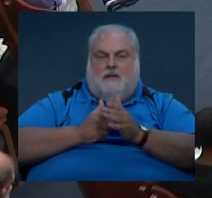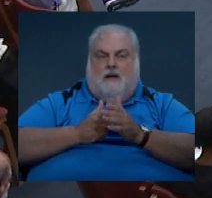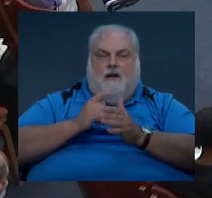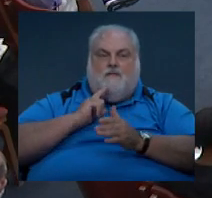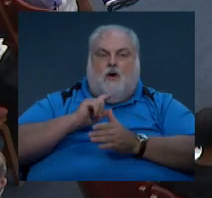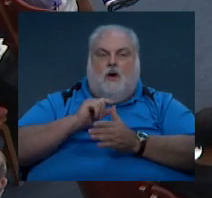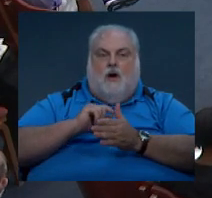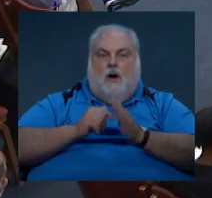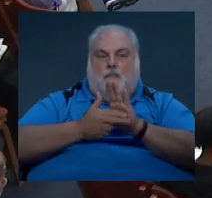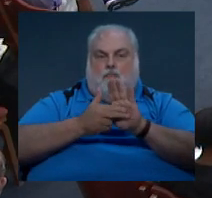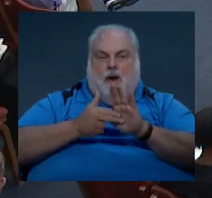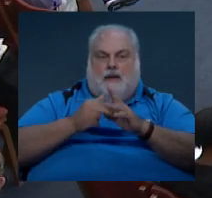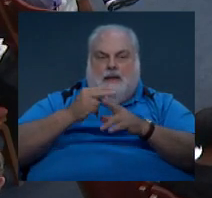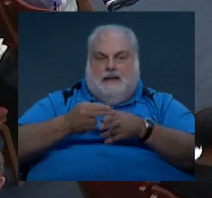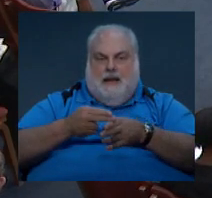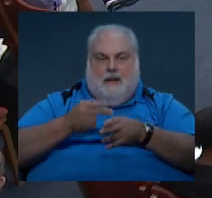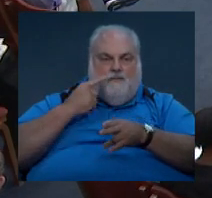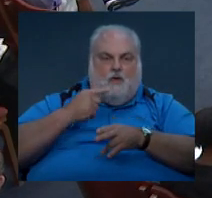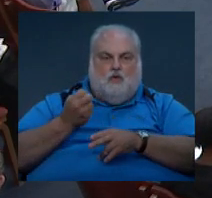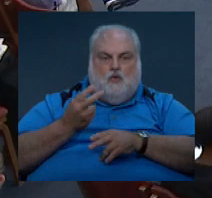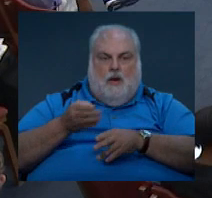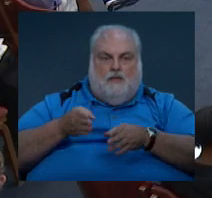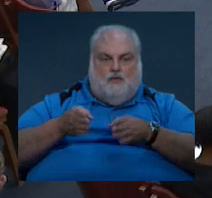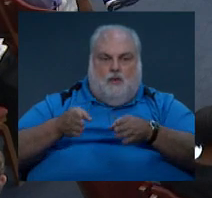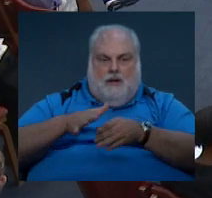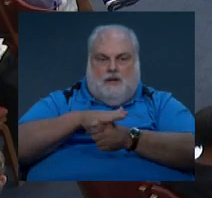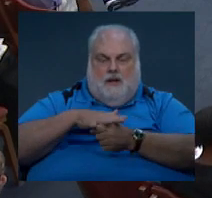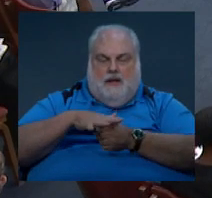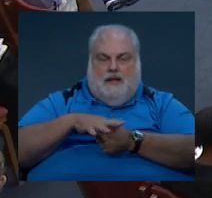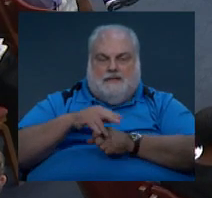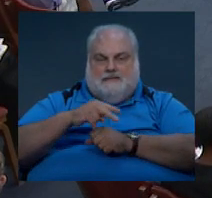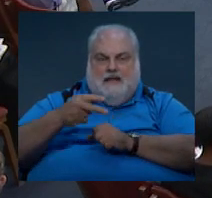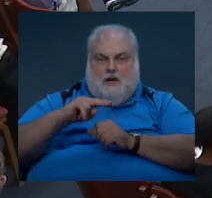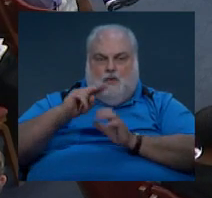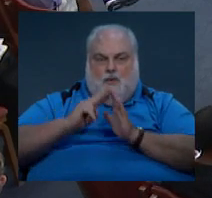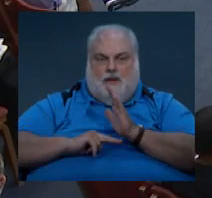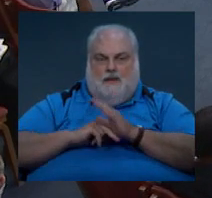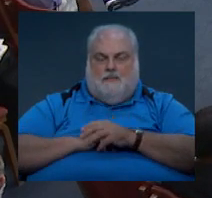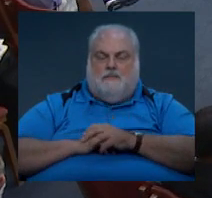for a branding program for the 12th Street corridor, to declare an emergency. Second reading.